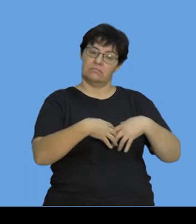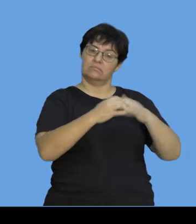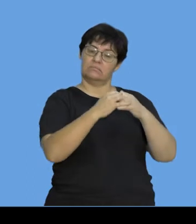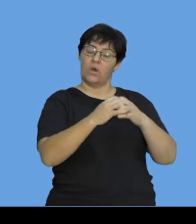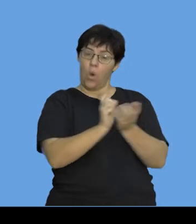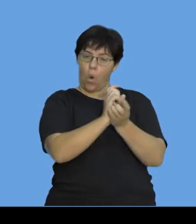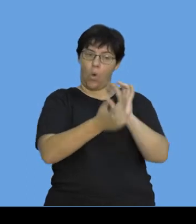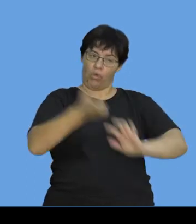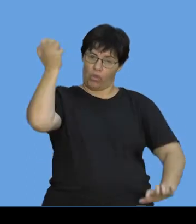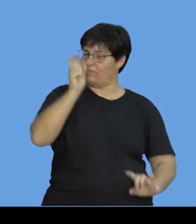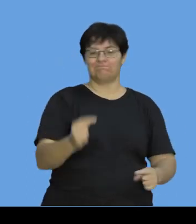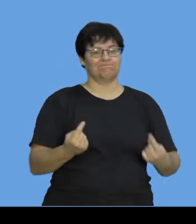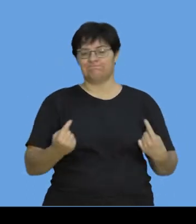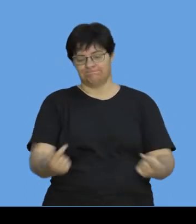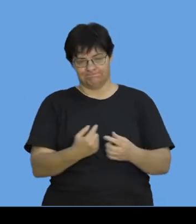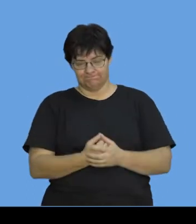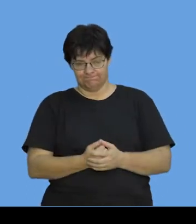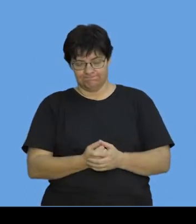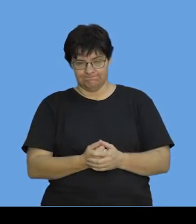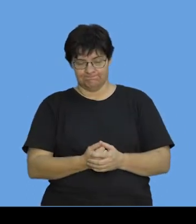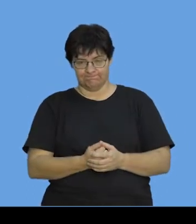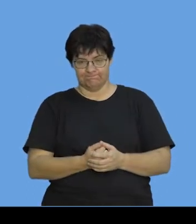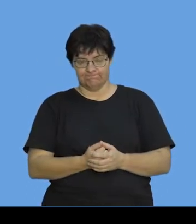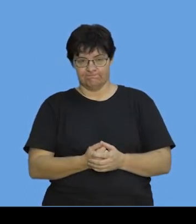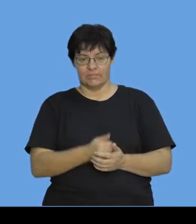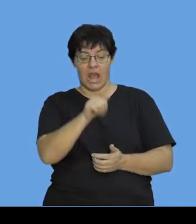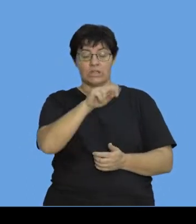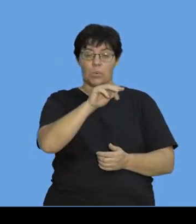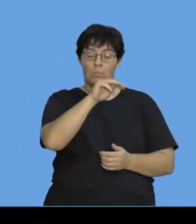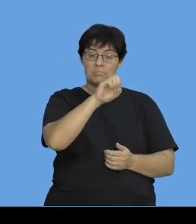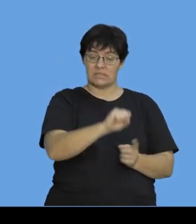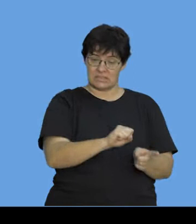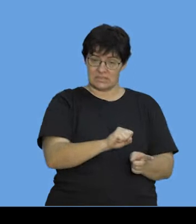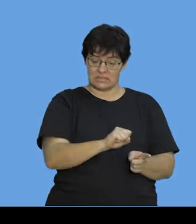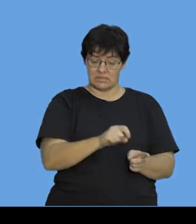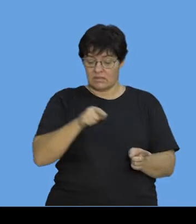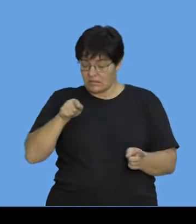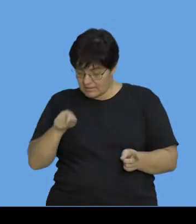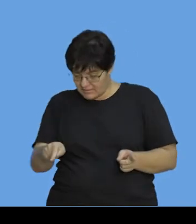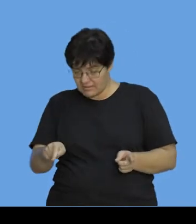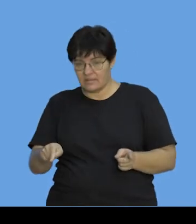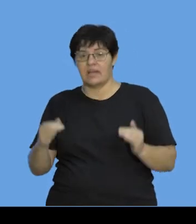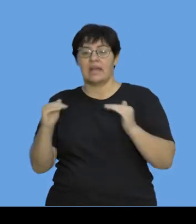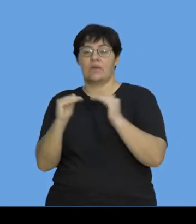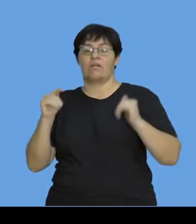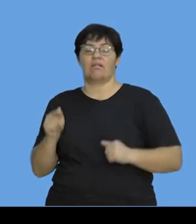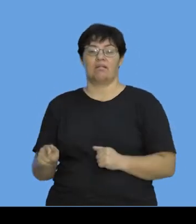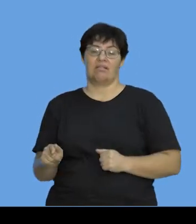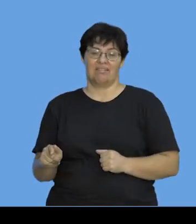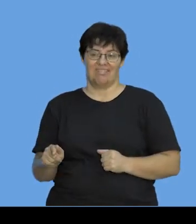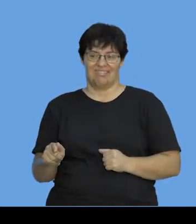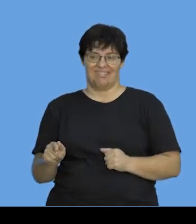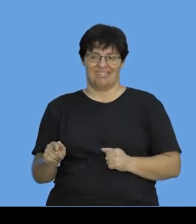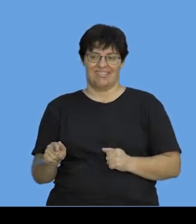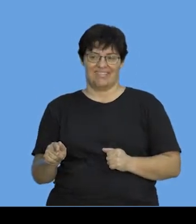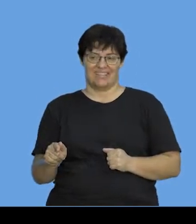okay? So the number of atoms of the reactant is equal, so that's the key word, okay? Is equal to the